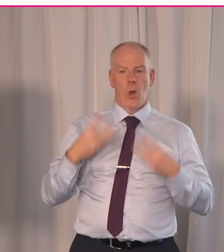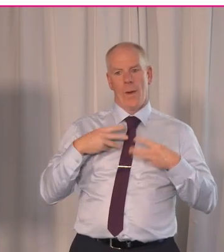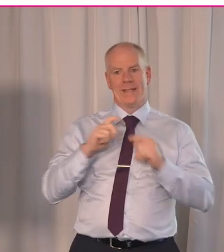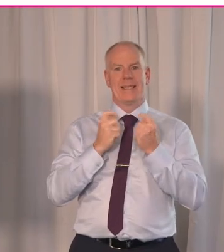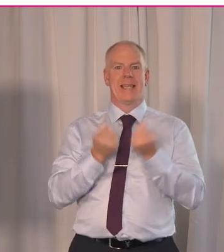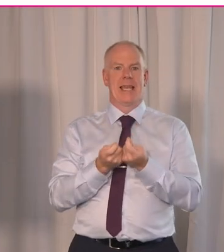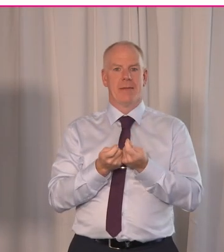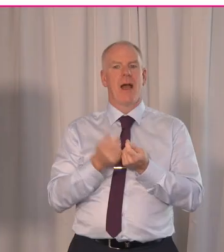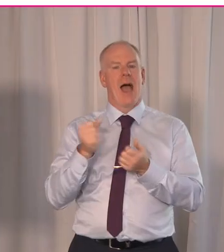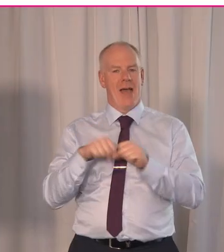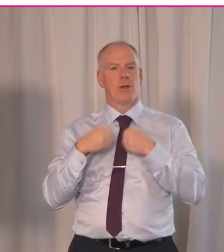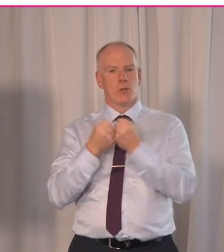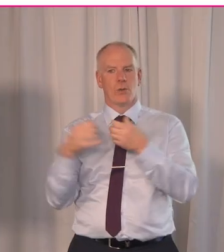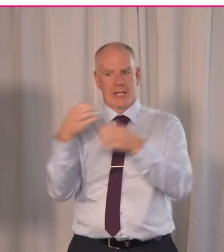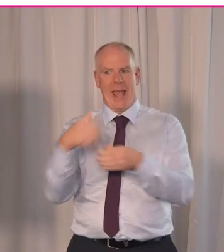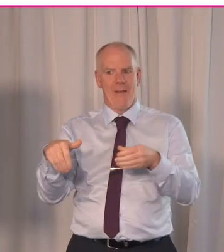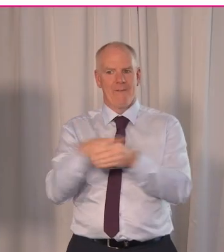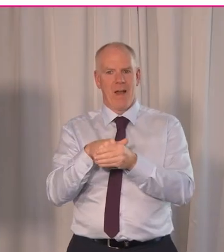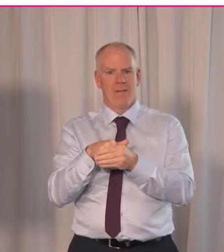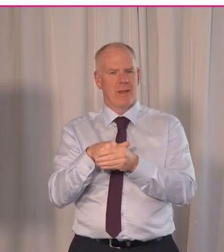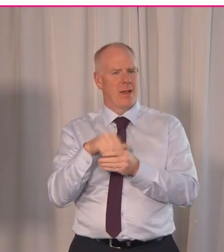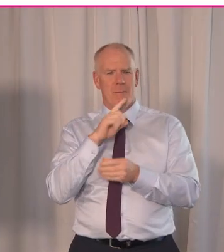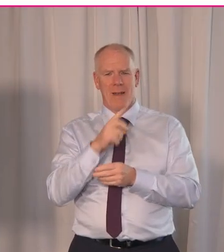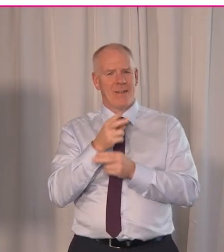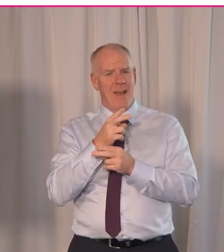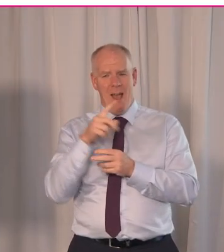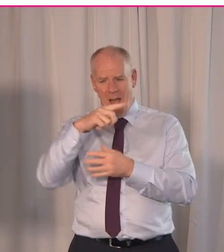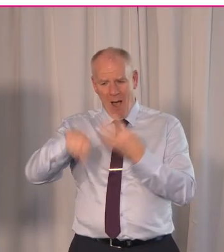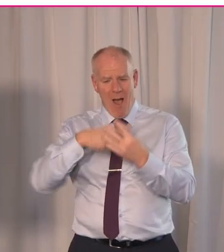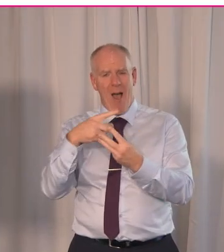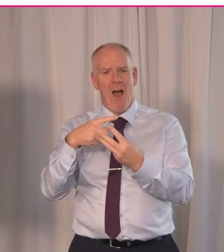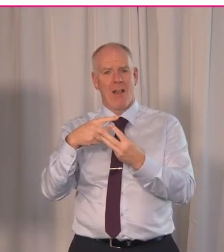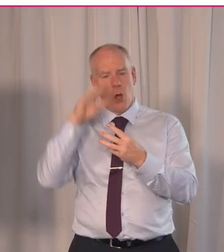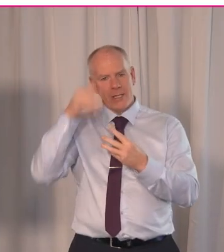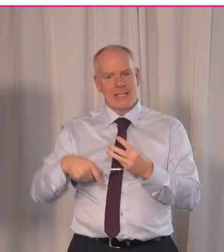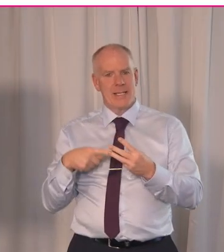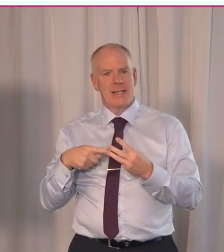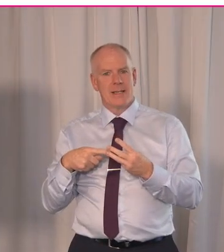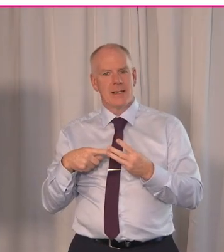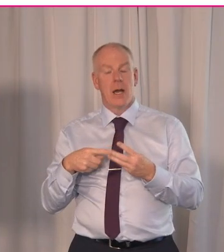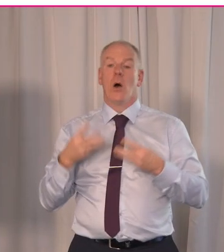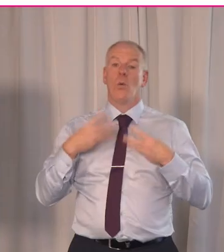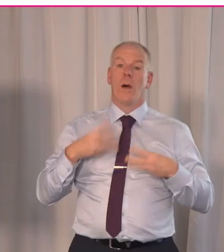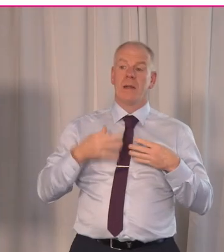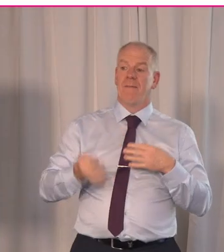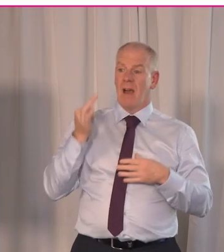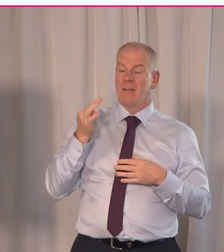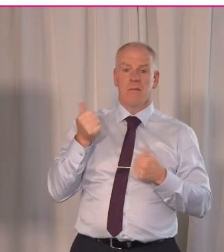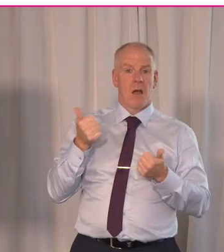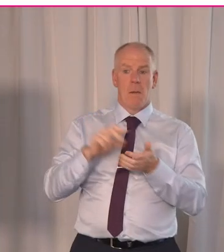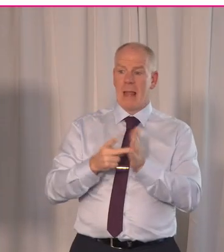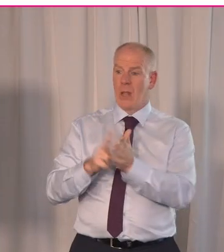they already had social care involved, but they were also autistic, and the women found the plans